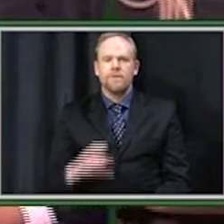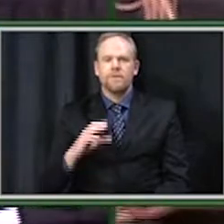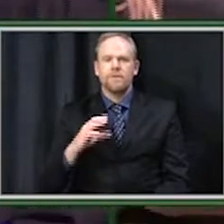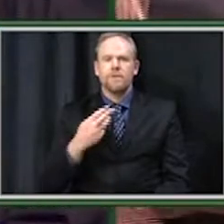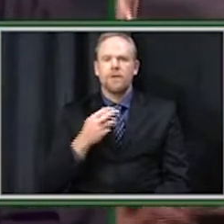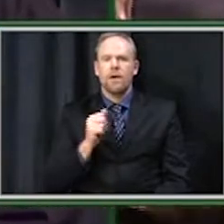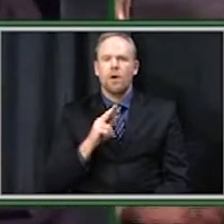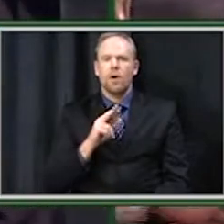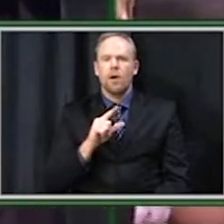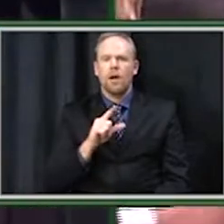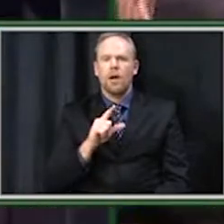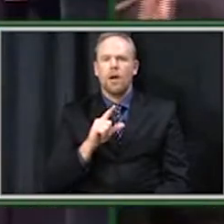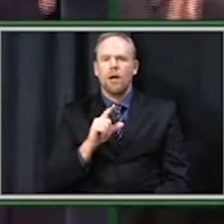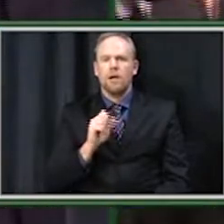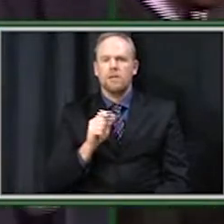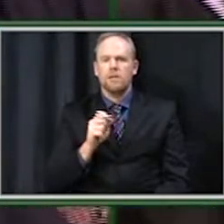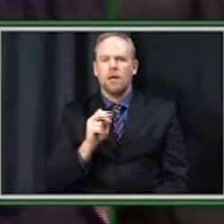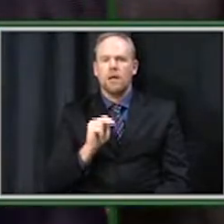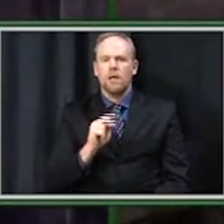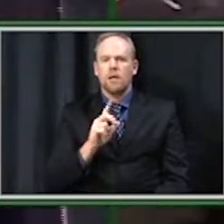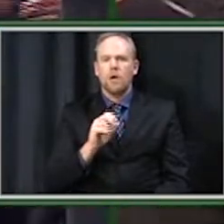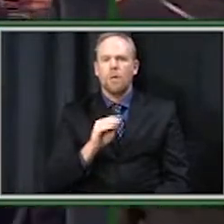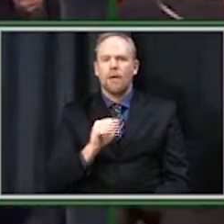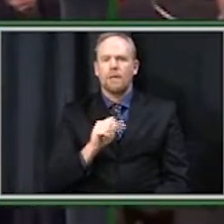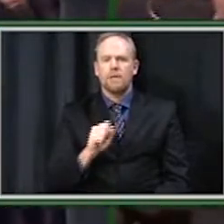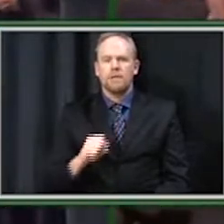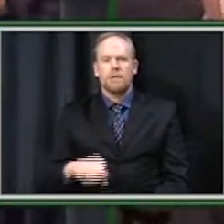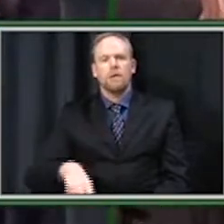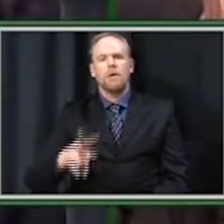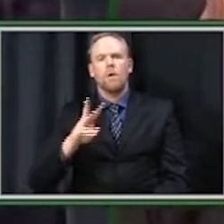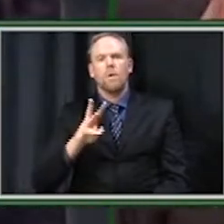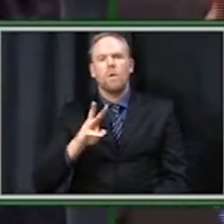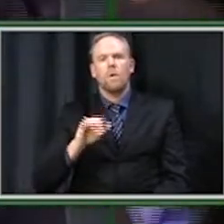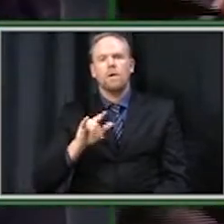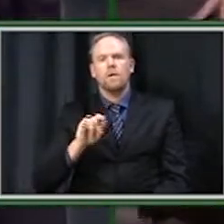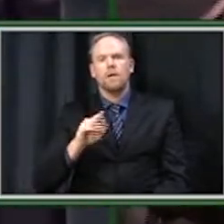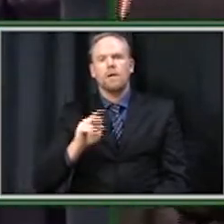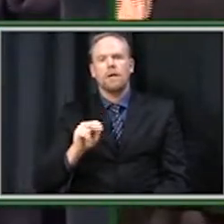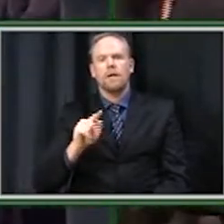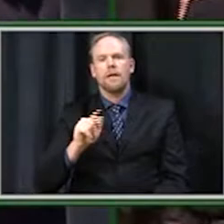Charleston Donis. Logan Taxtall.